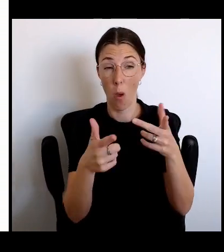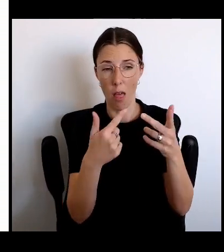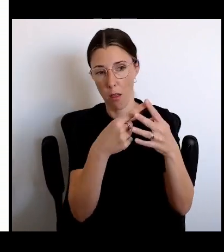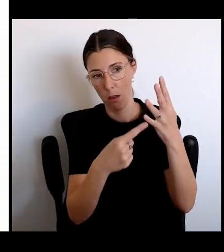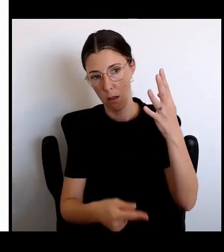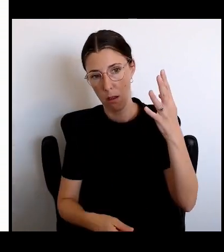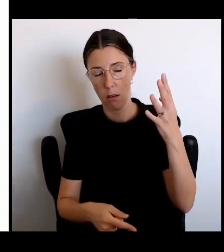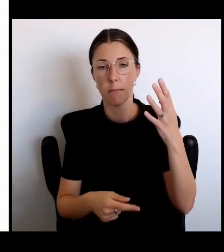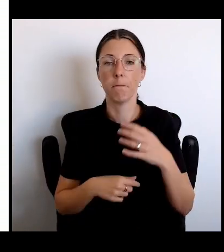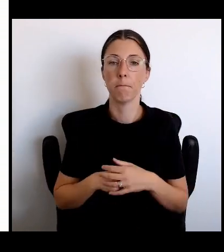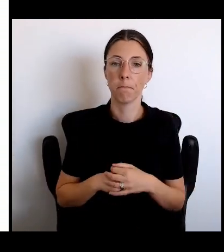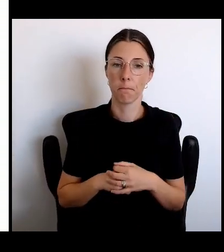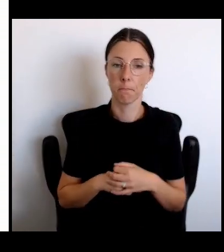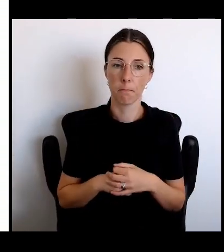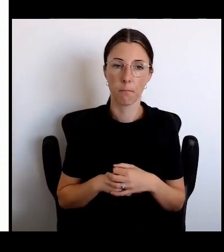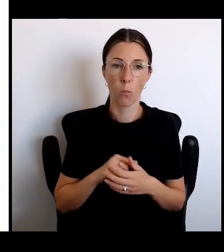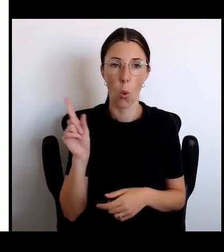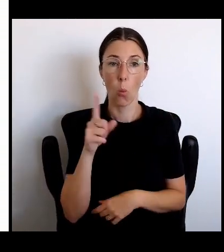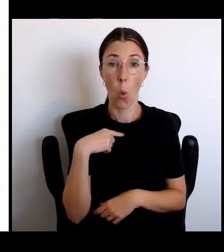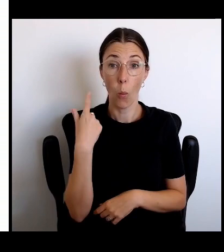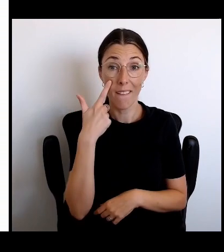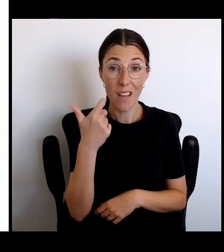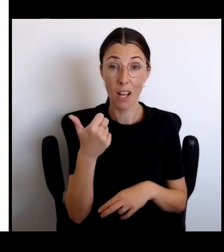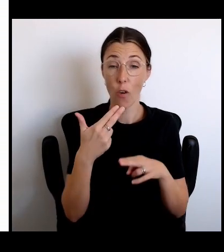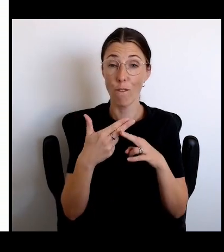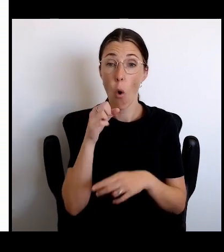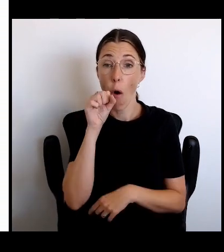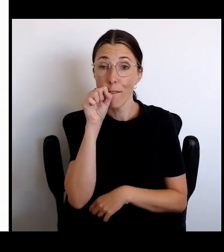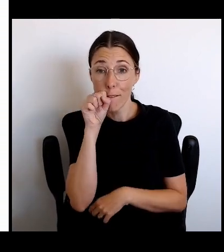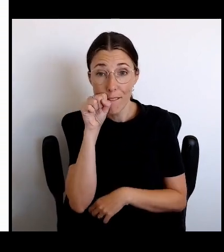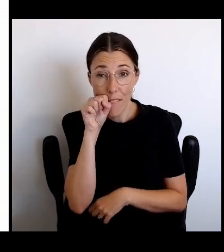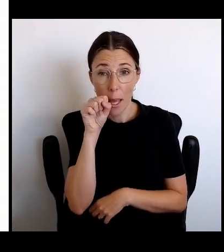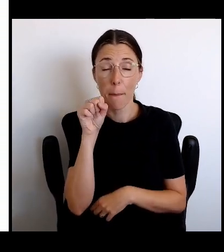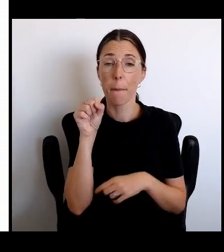And what we found, first of all, in terms of vaping behaviour, is that